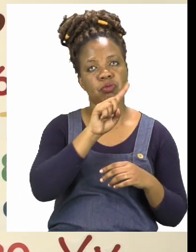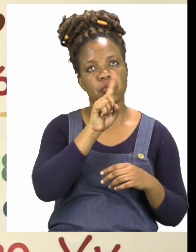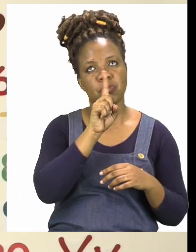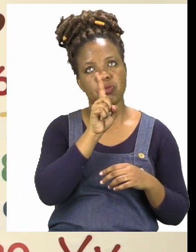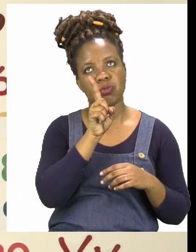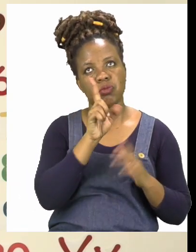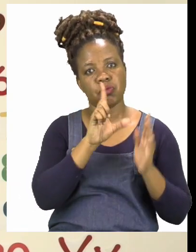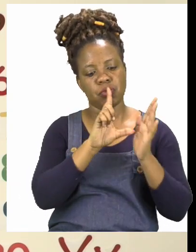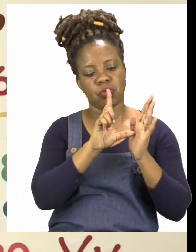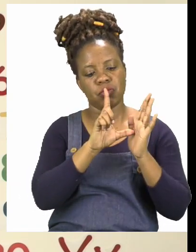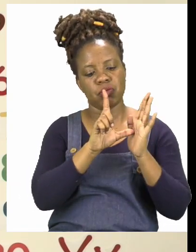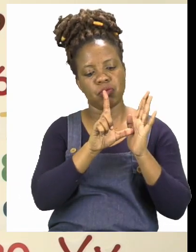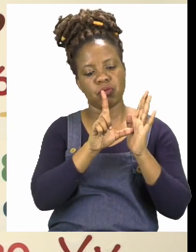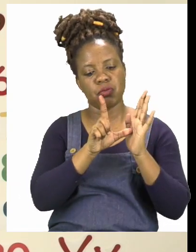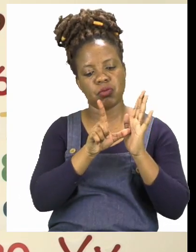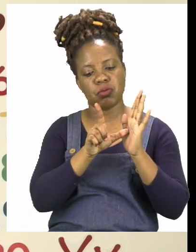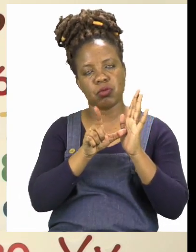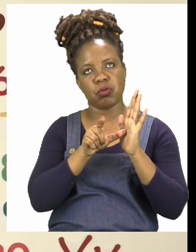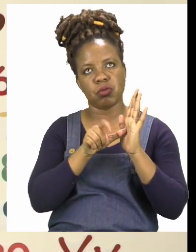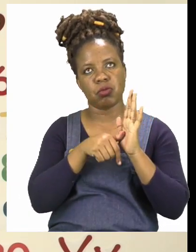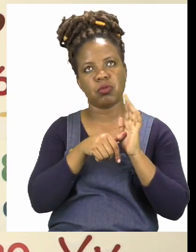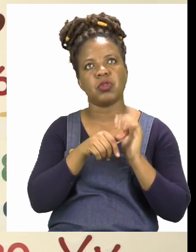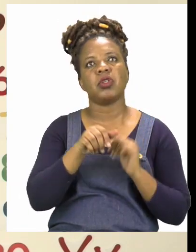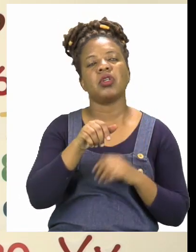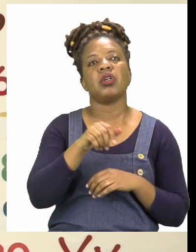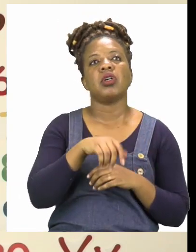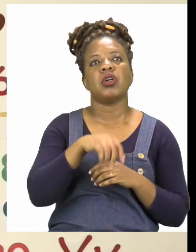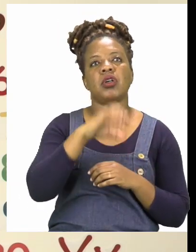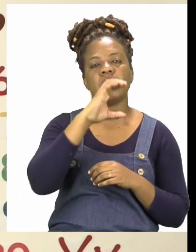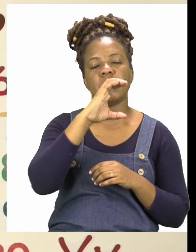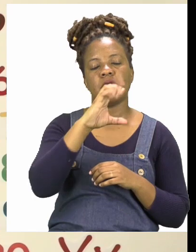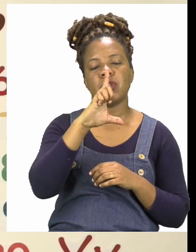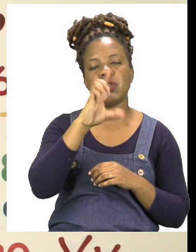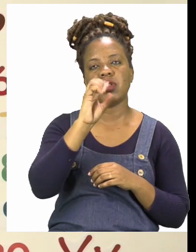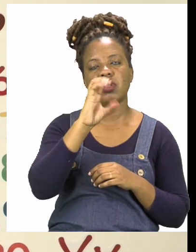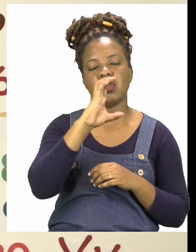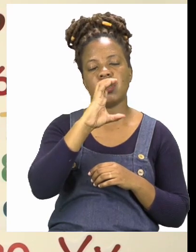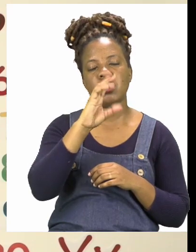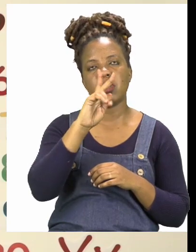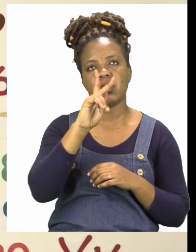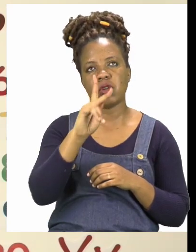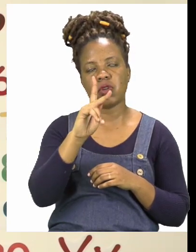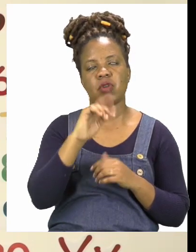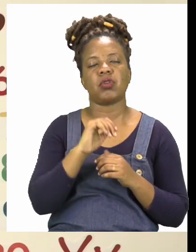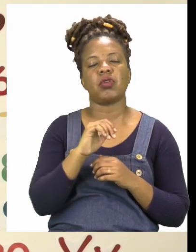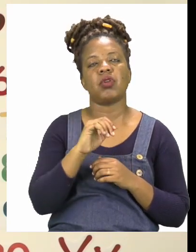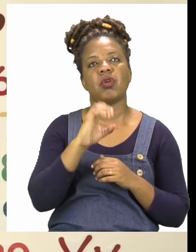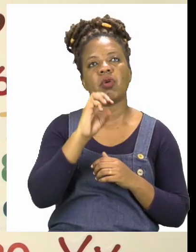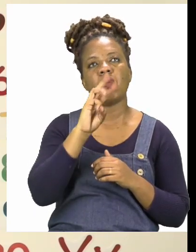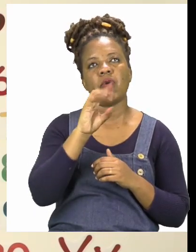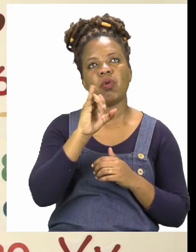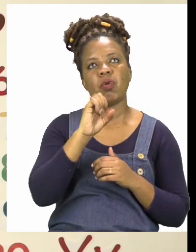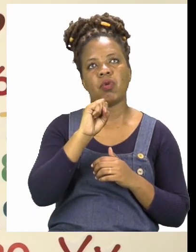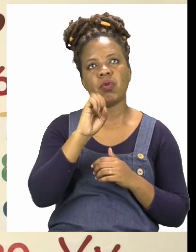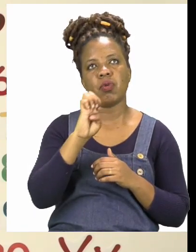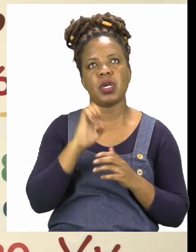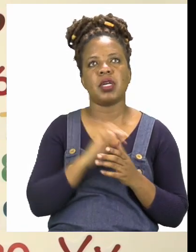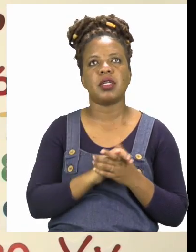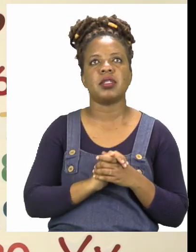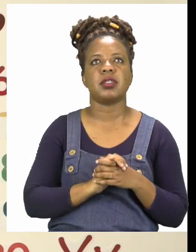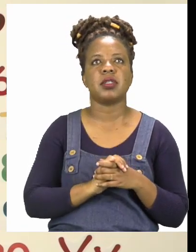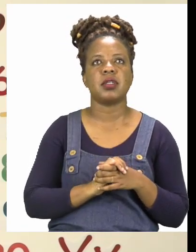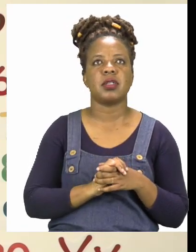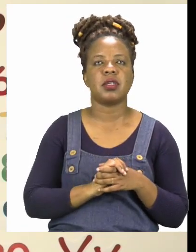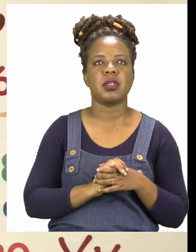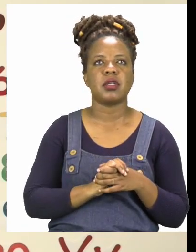we start at 12. 12 actually acts like our 0. So when we are counting,